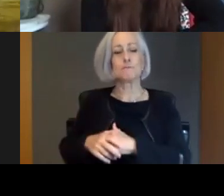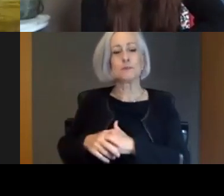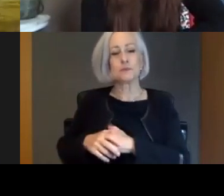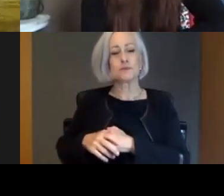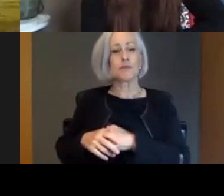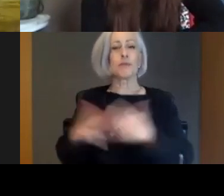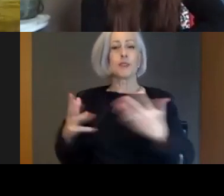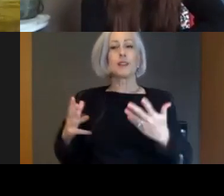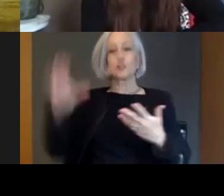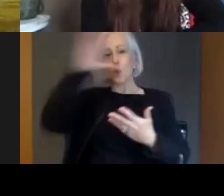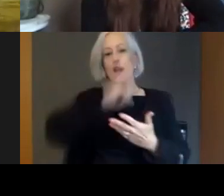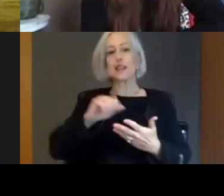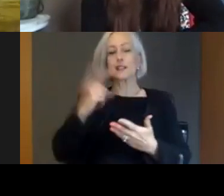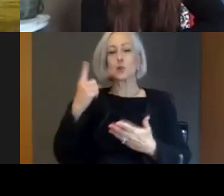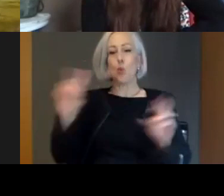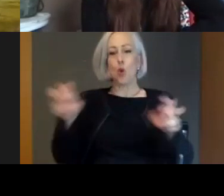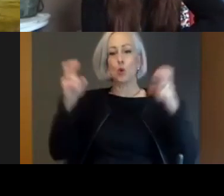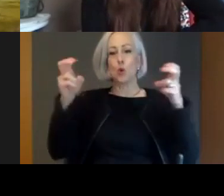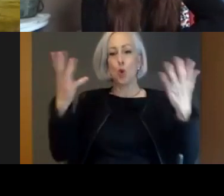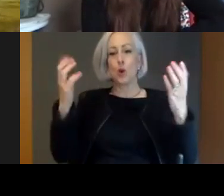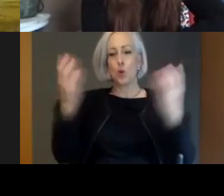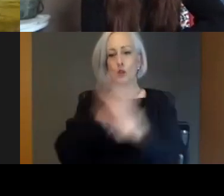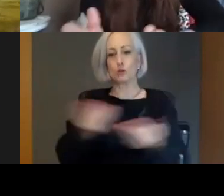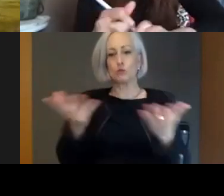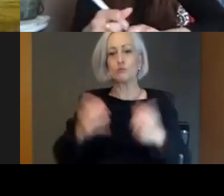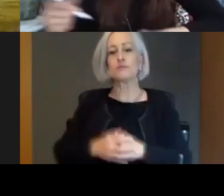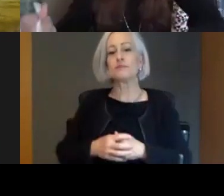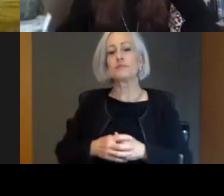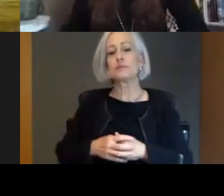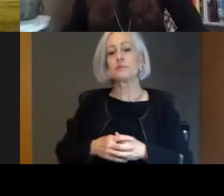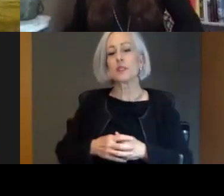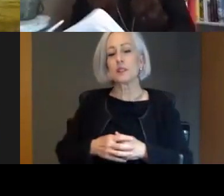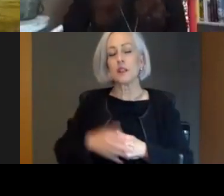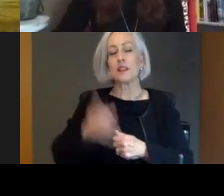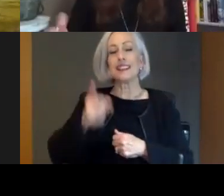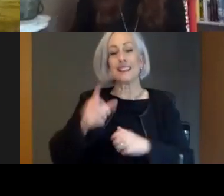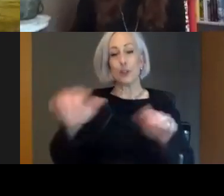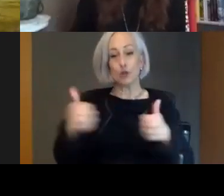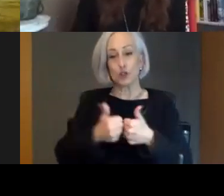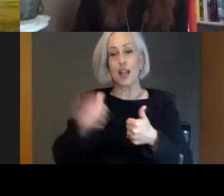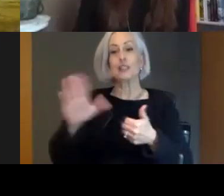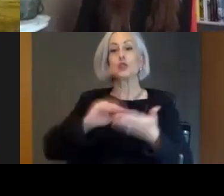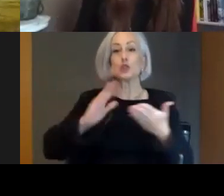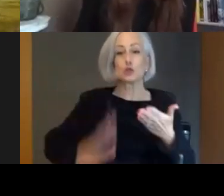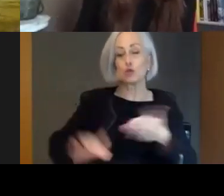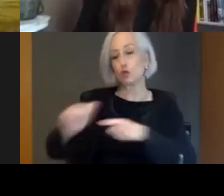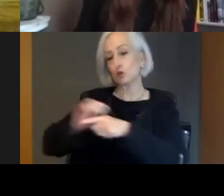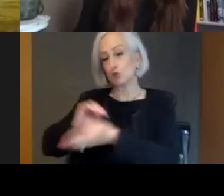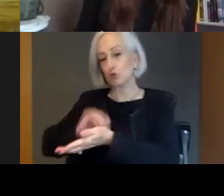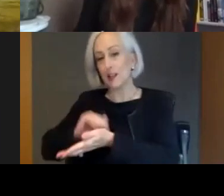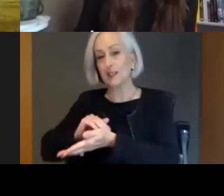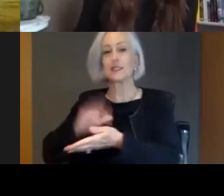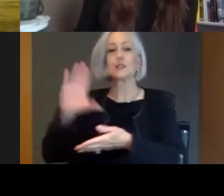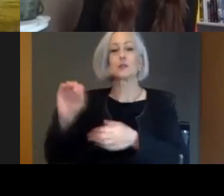guess a quote I like to just repeat again, what Dr. Mani said: when you challenge your students, residents, and colleagues, take them out of